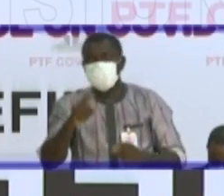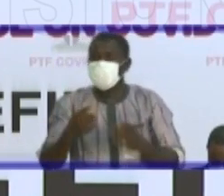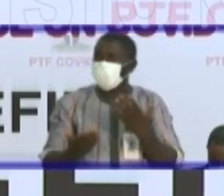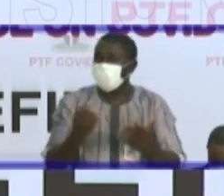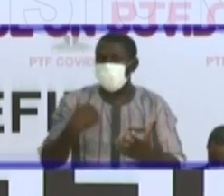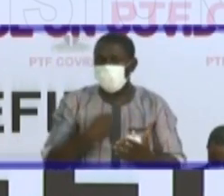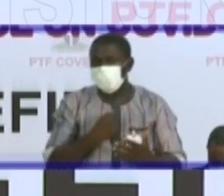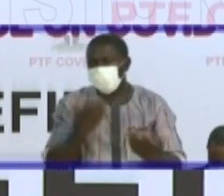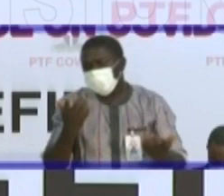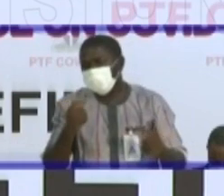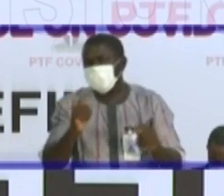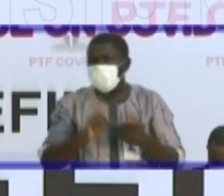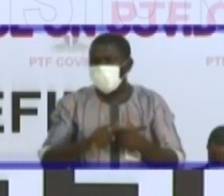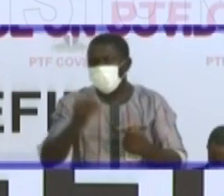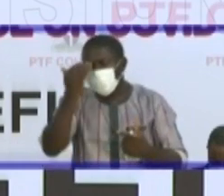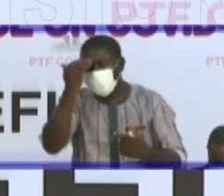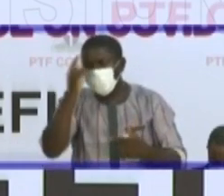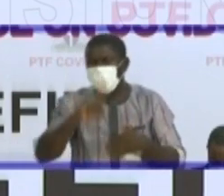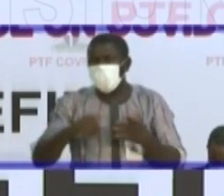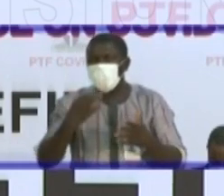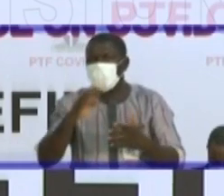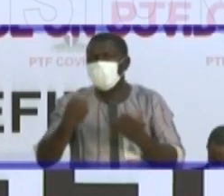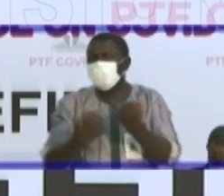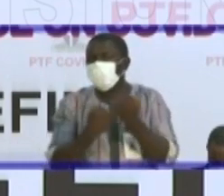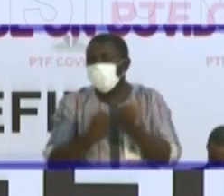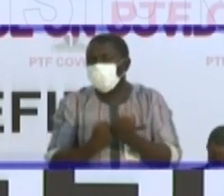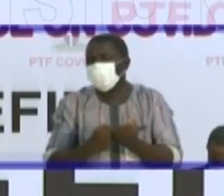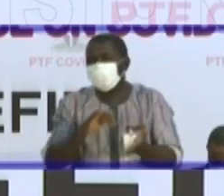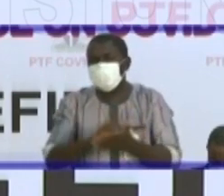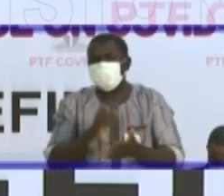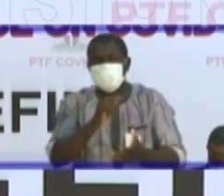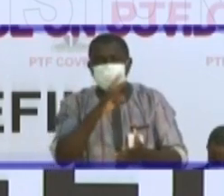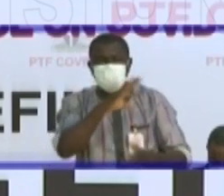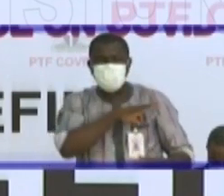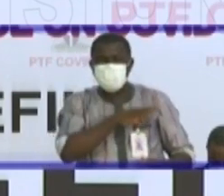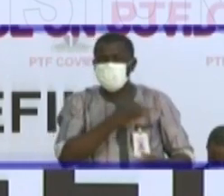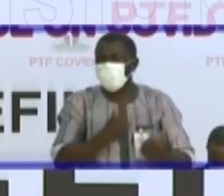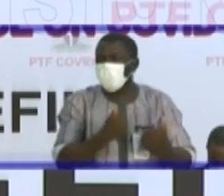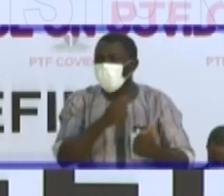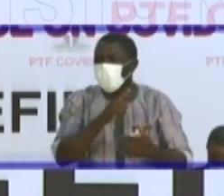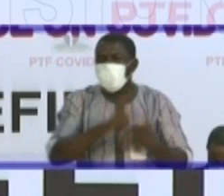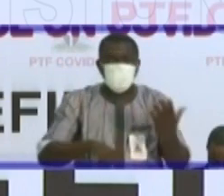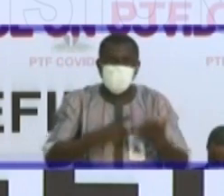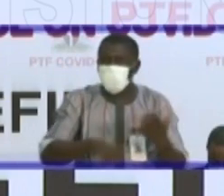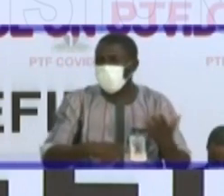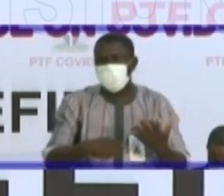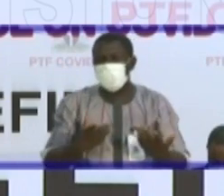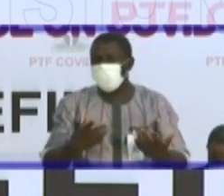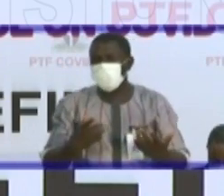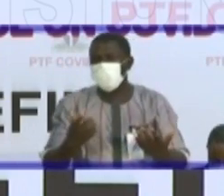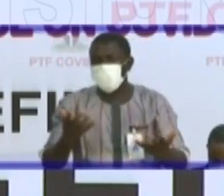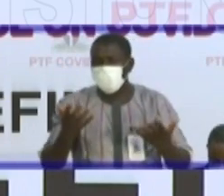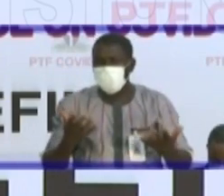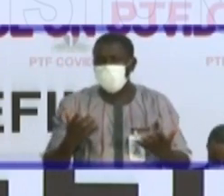what branch of the scholarship schemes they are on. All our students that went out on scholarship, we did cater for all